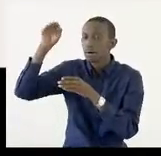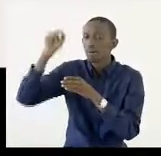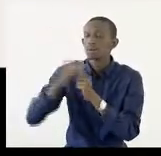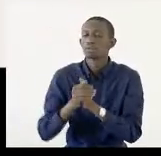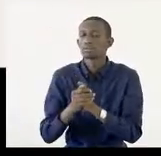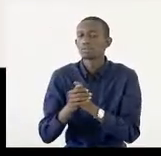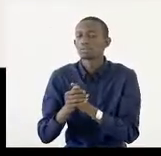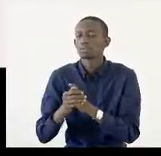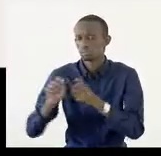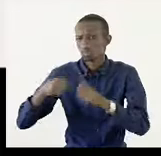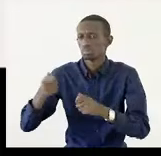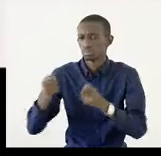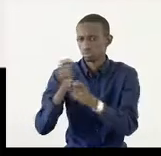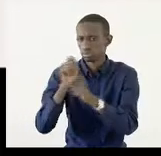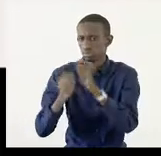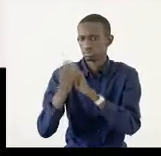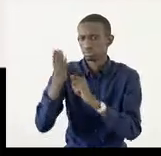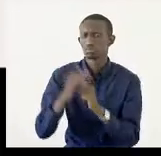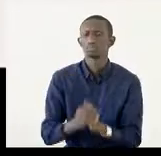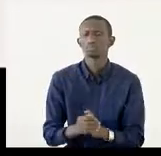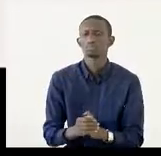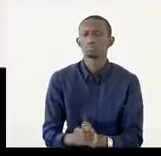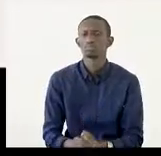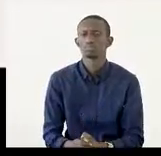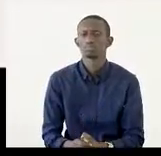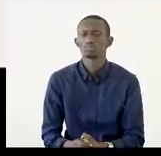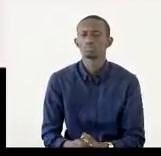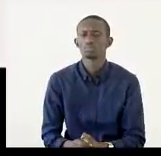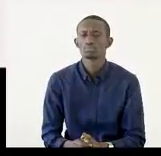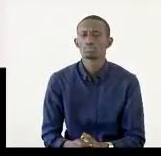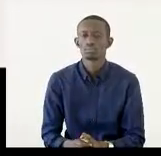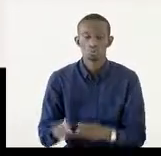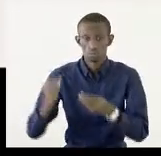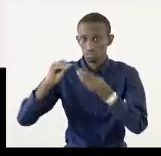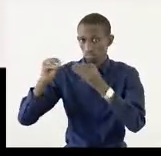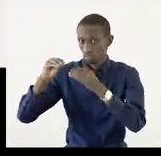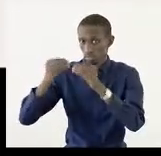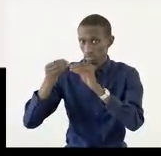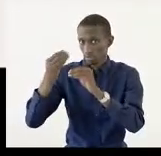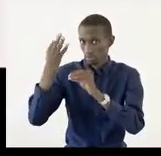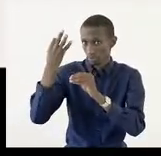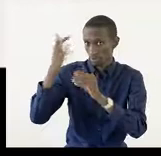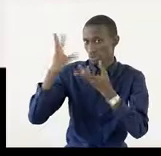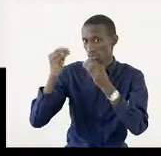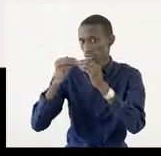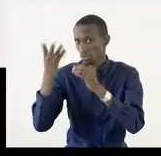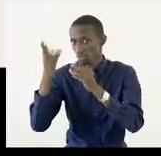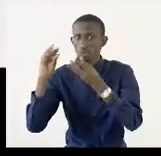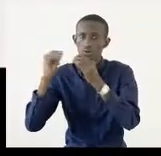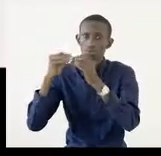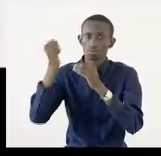take place to, can take place on position number 3, this is number 4, and also number